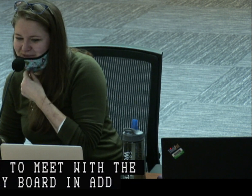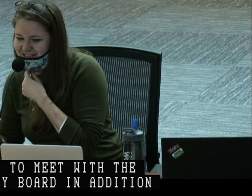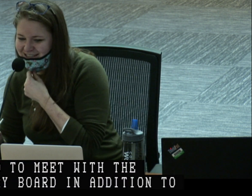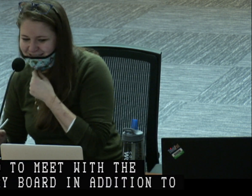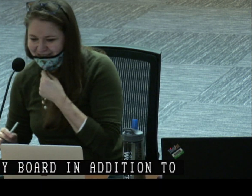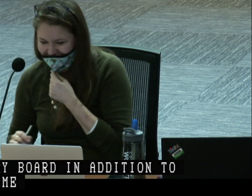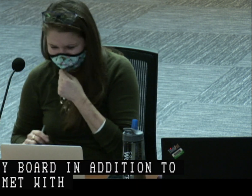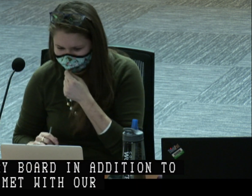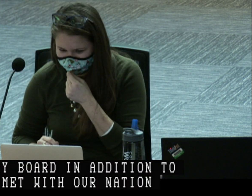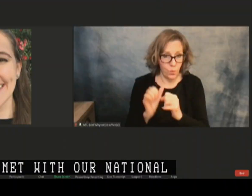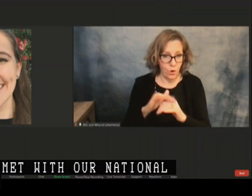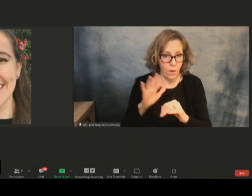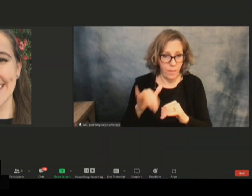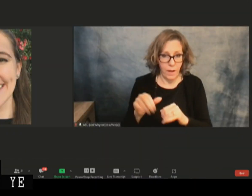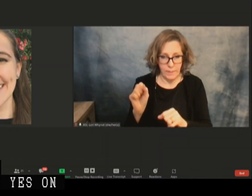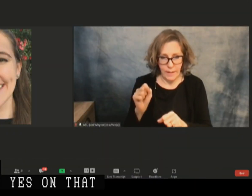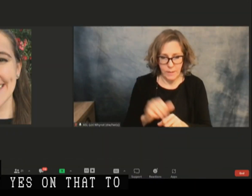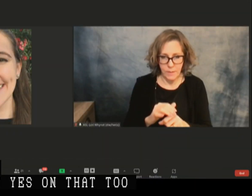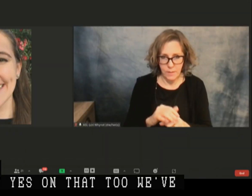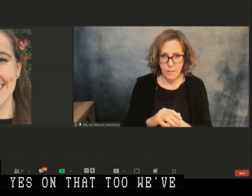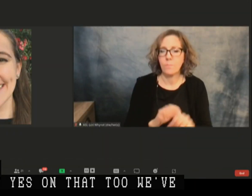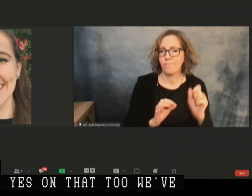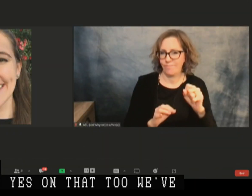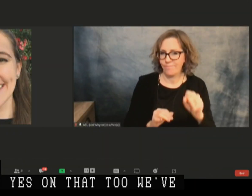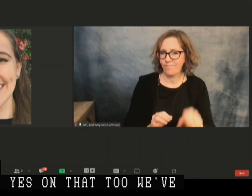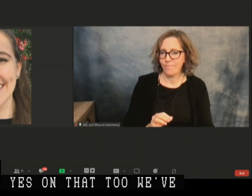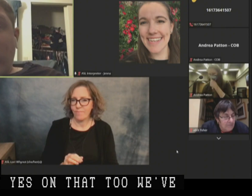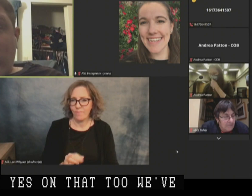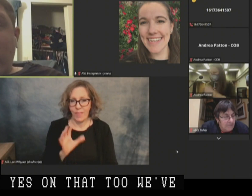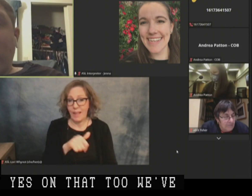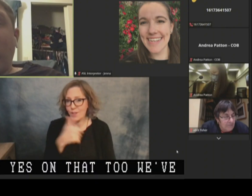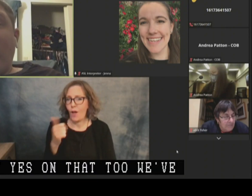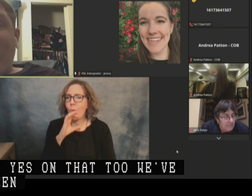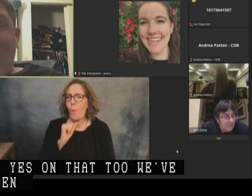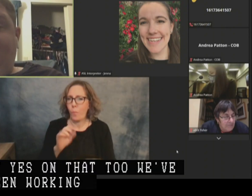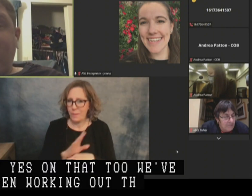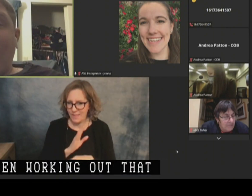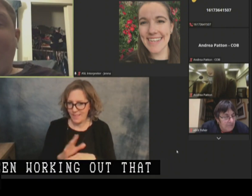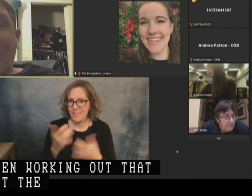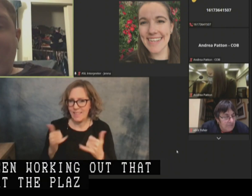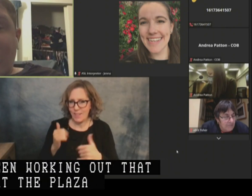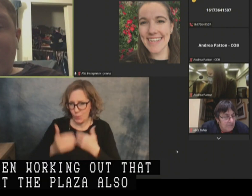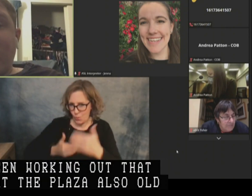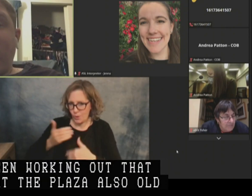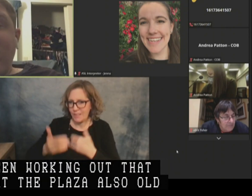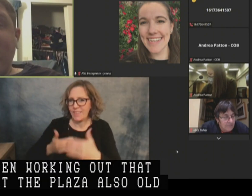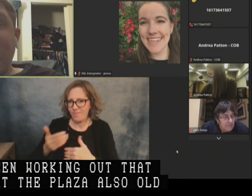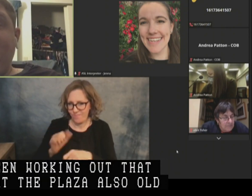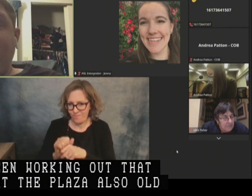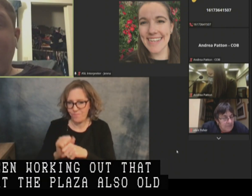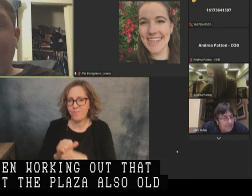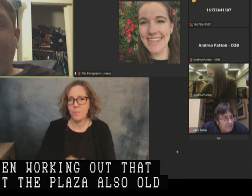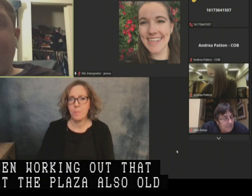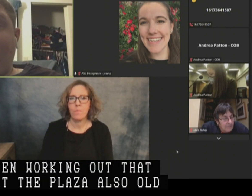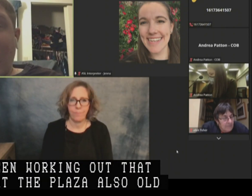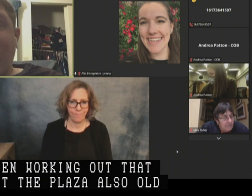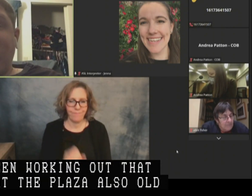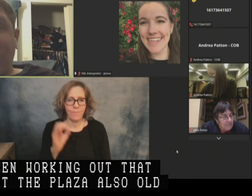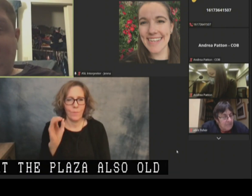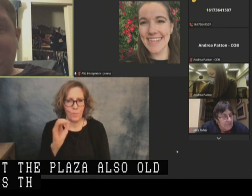the plaza. Also old business that we're working on. Yes, we are